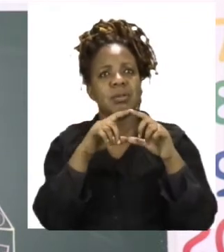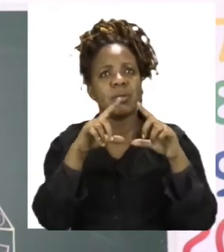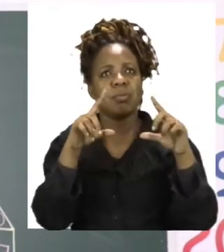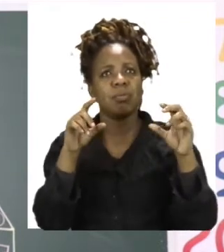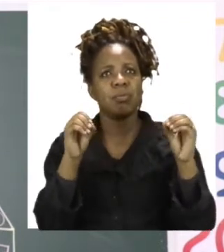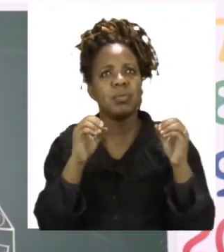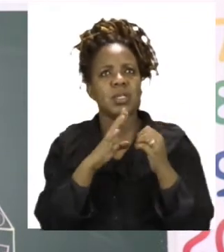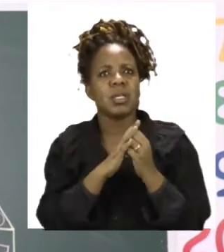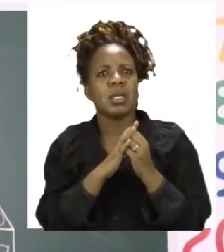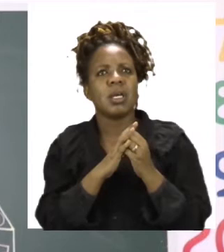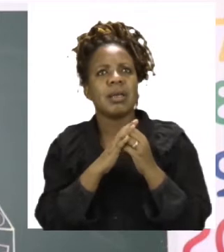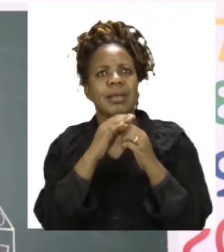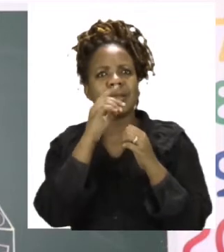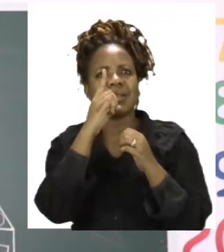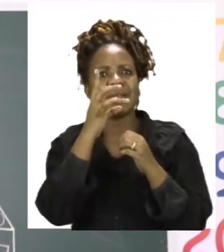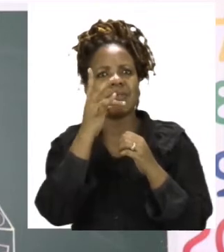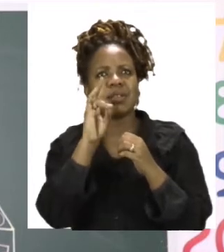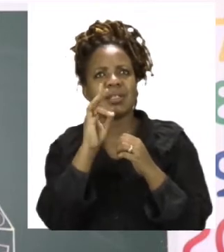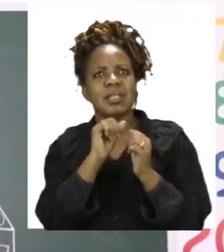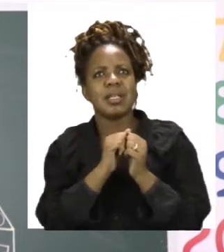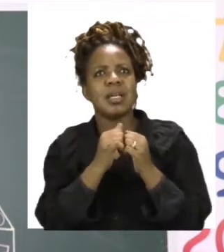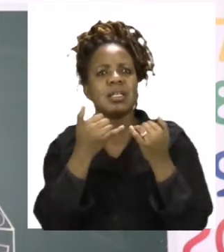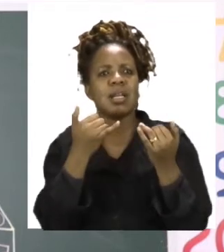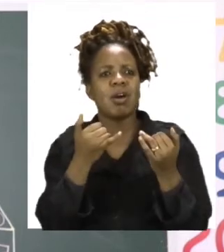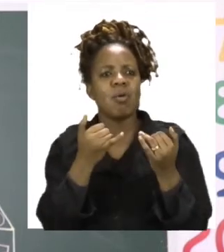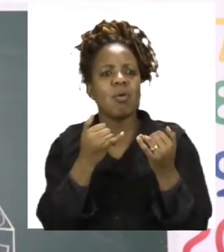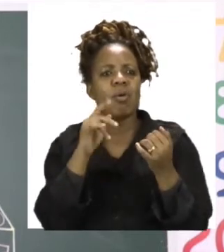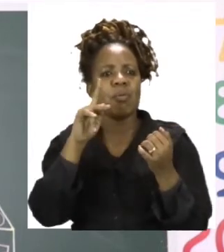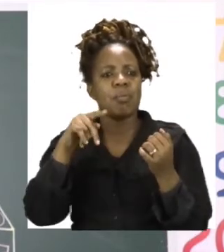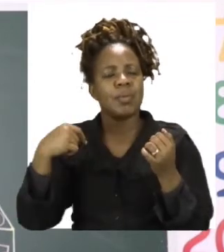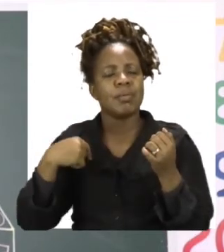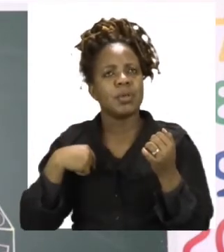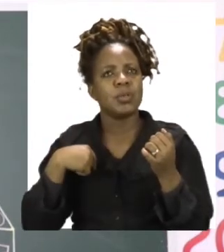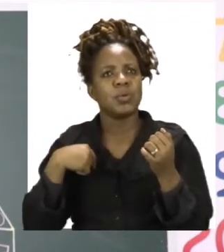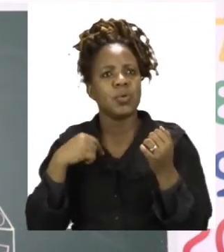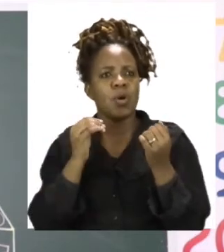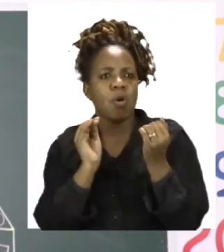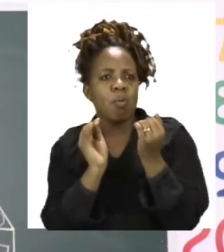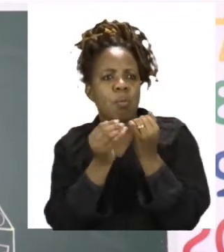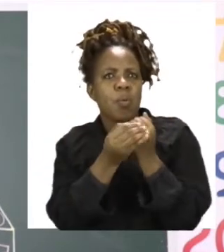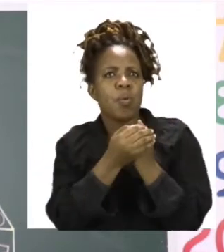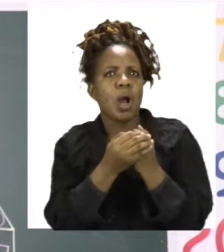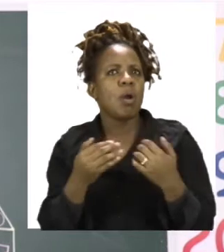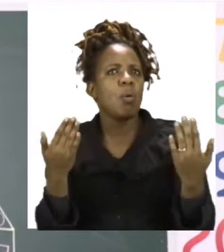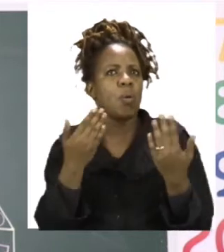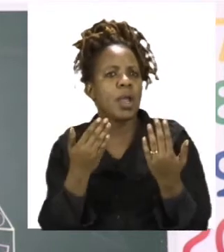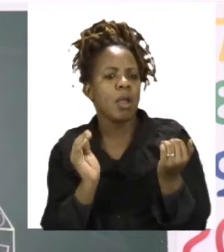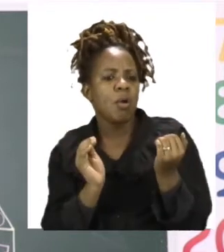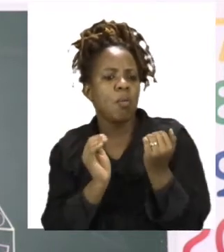Petrus hide? Should he go back to 10 or should he run to